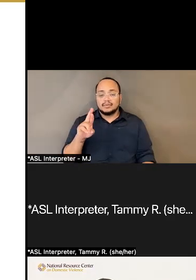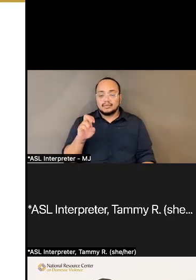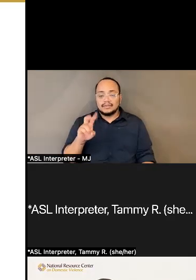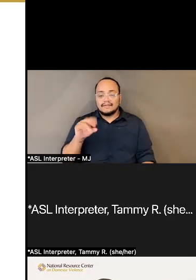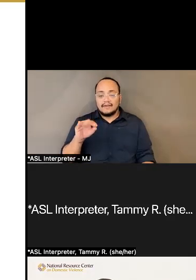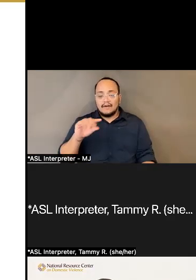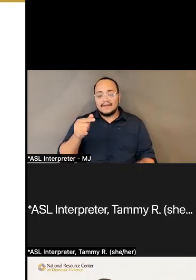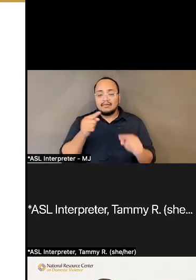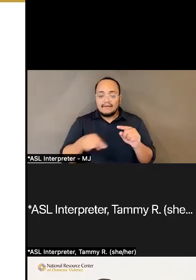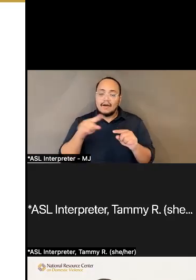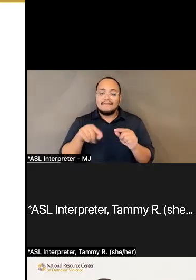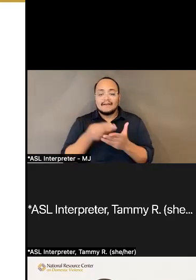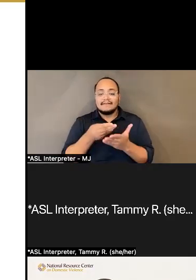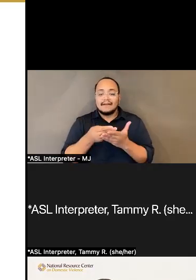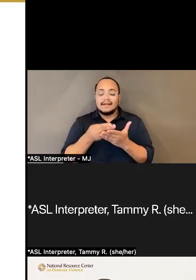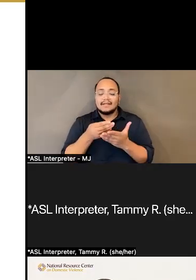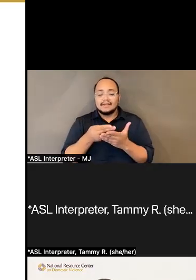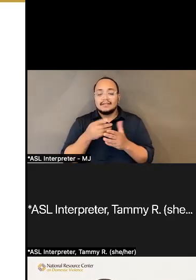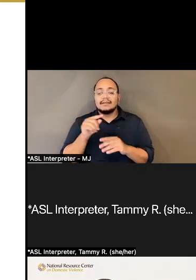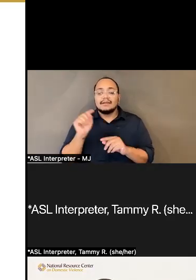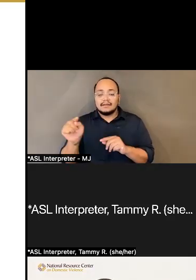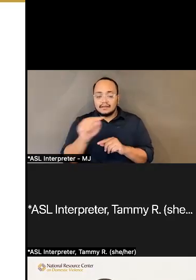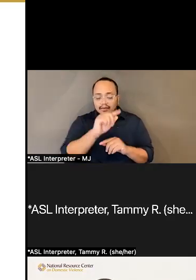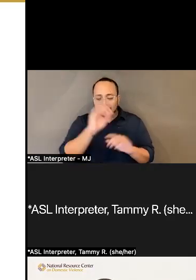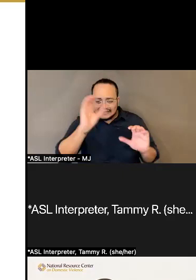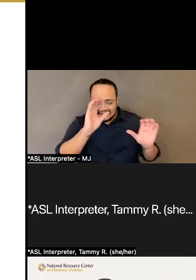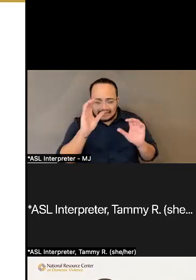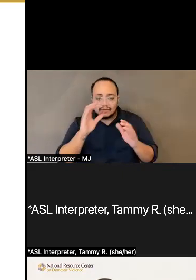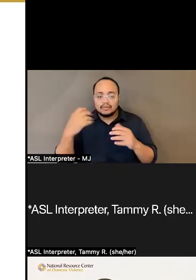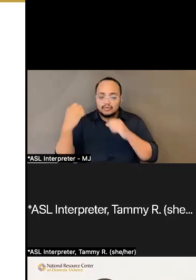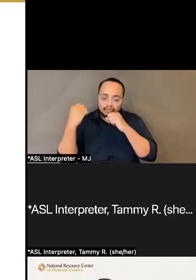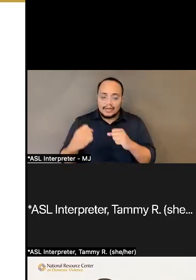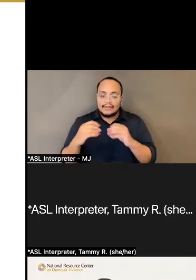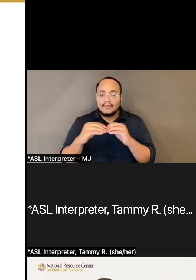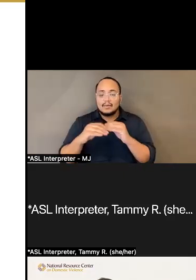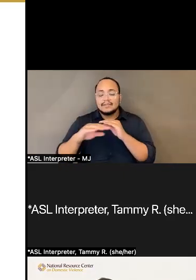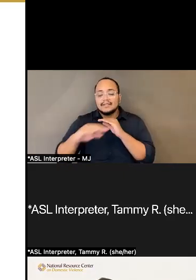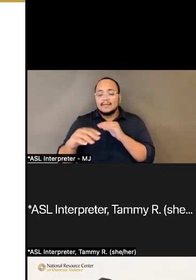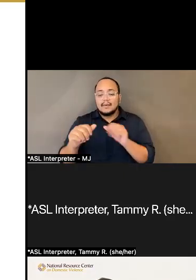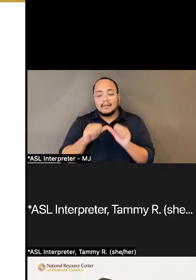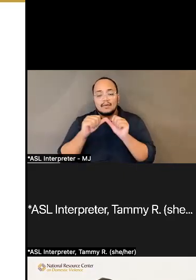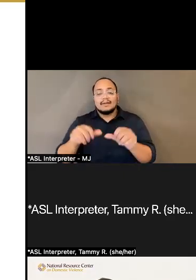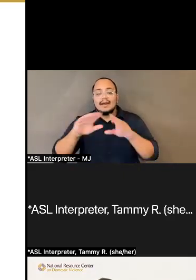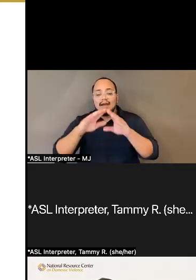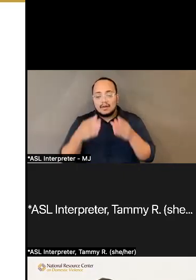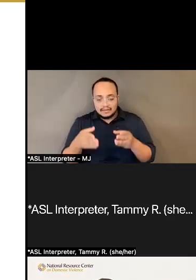sources in order to strengthen sustainable permanent housing solutions.